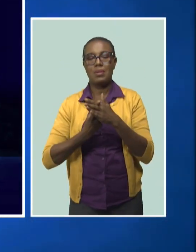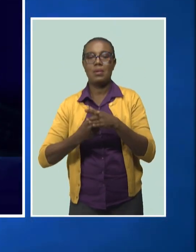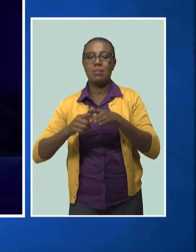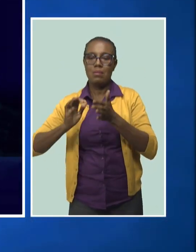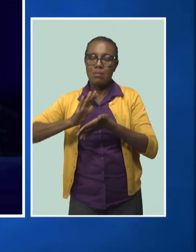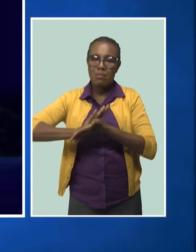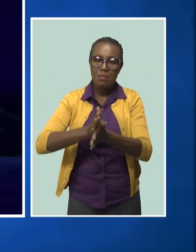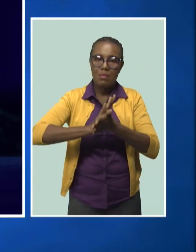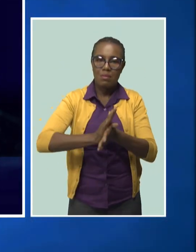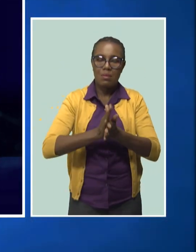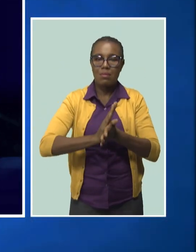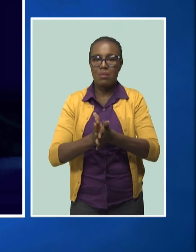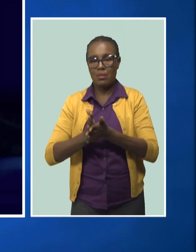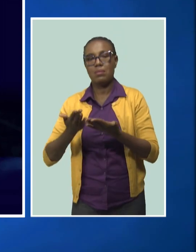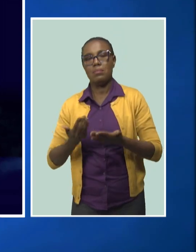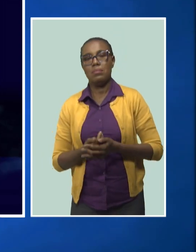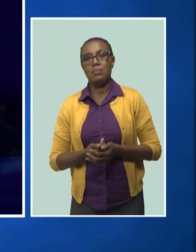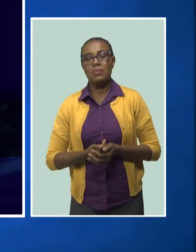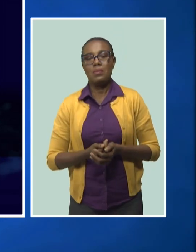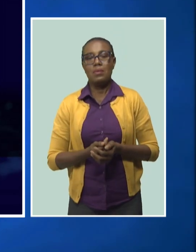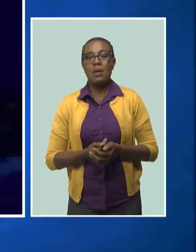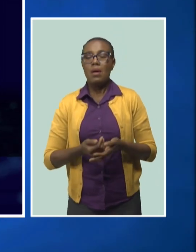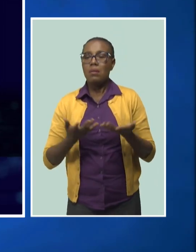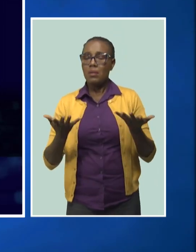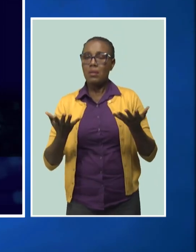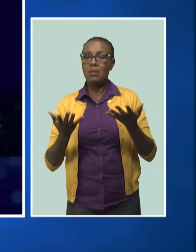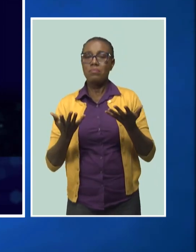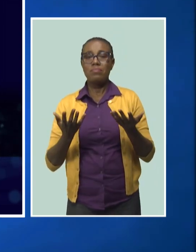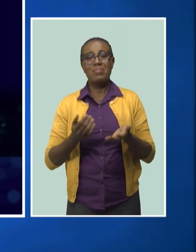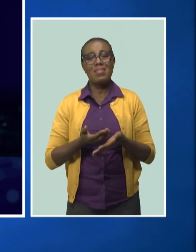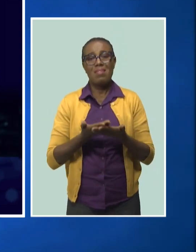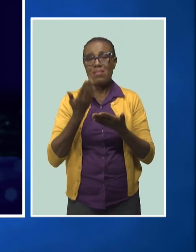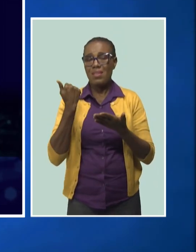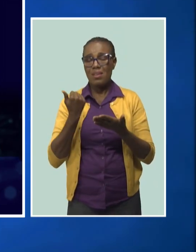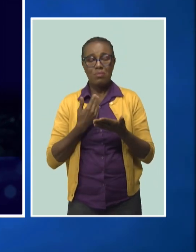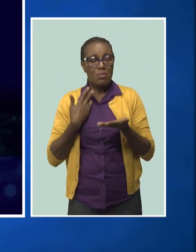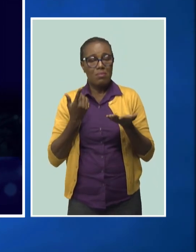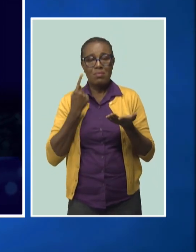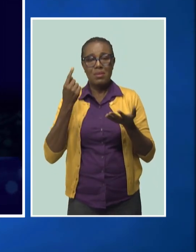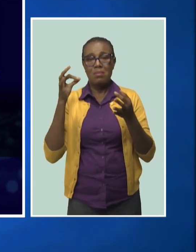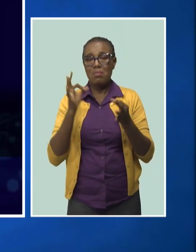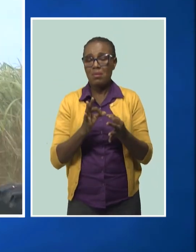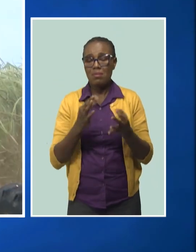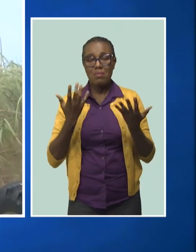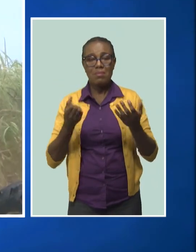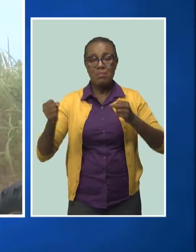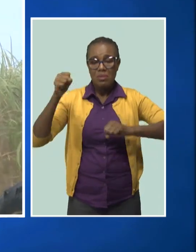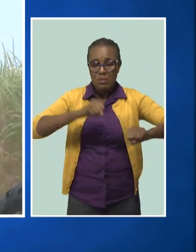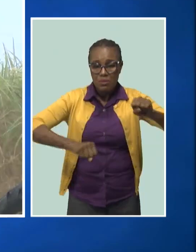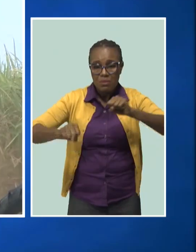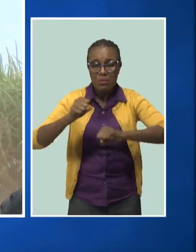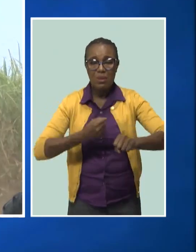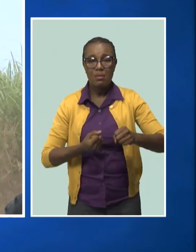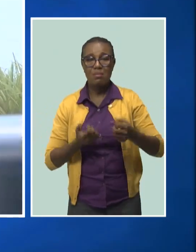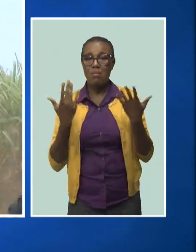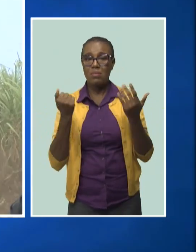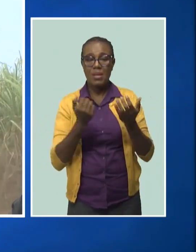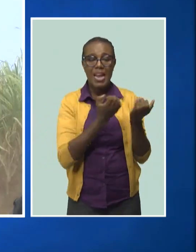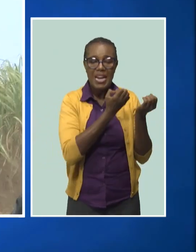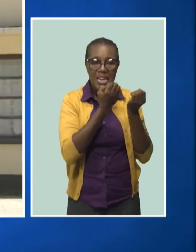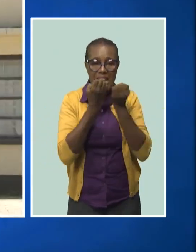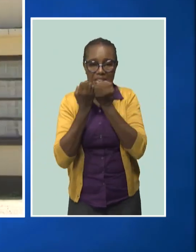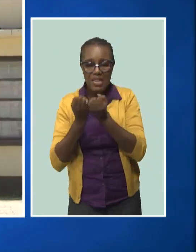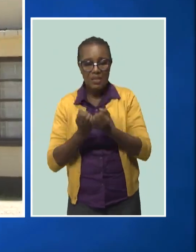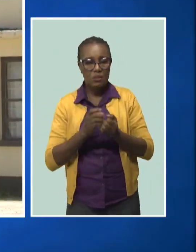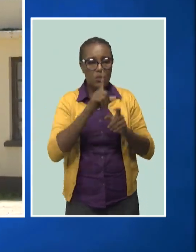when everything is perfectly ready to start. And the truth is, that is not driven by science. We actually test the canes, we make sure